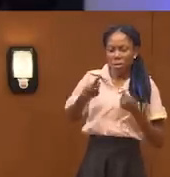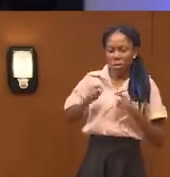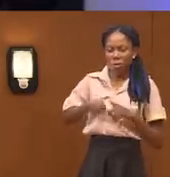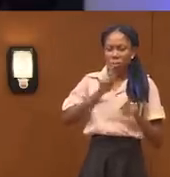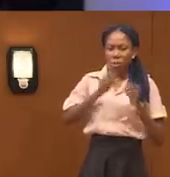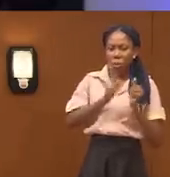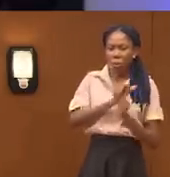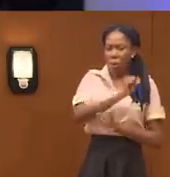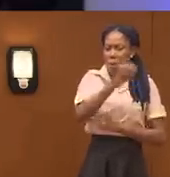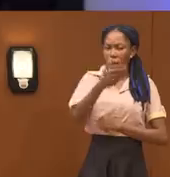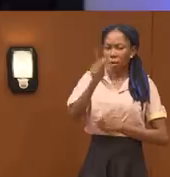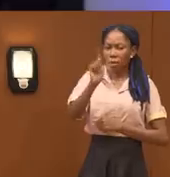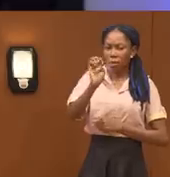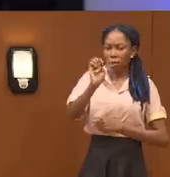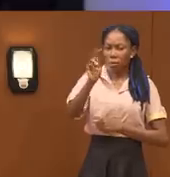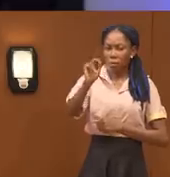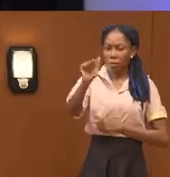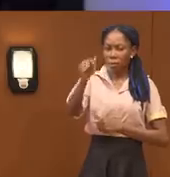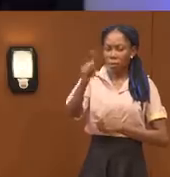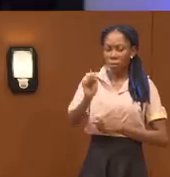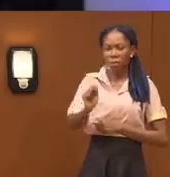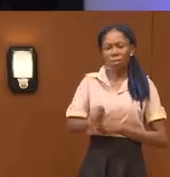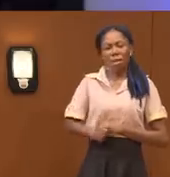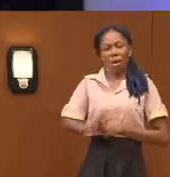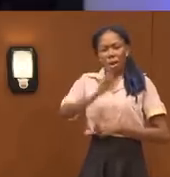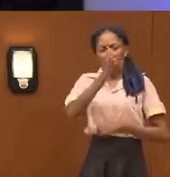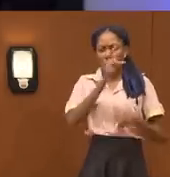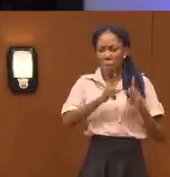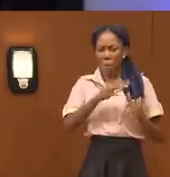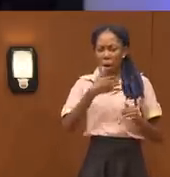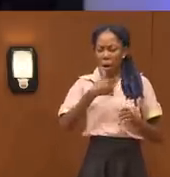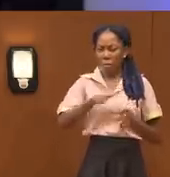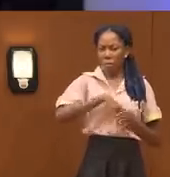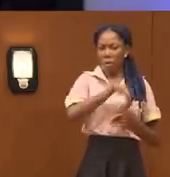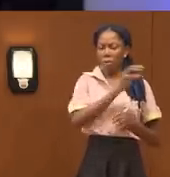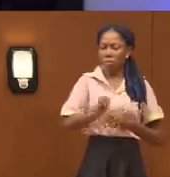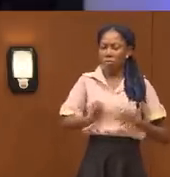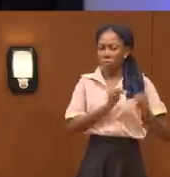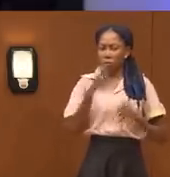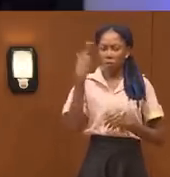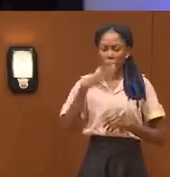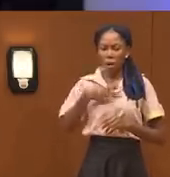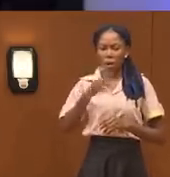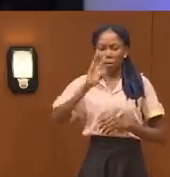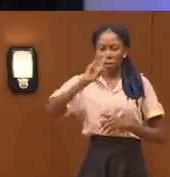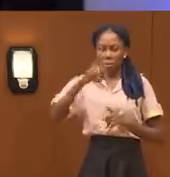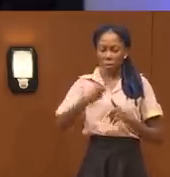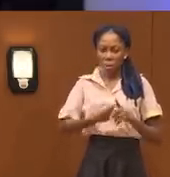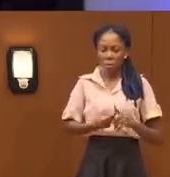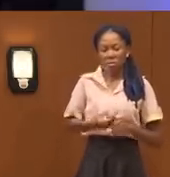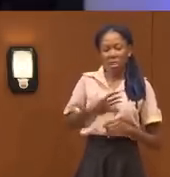tenants. Some have left since past 6 months. The place is left there. Nobody occupied it. One also just